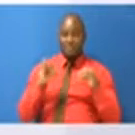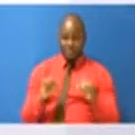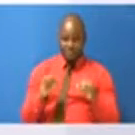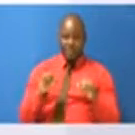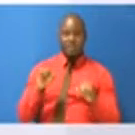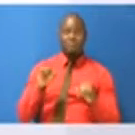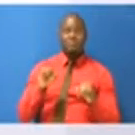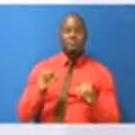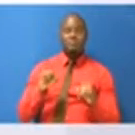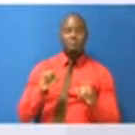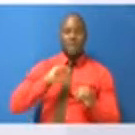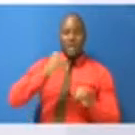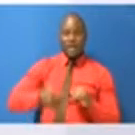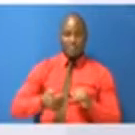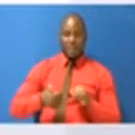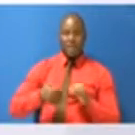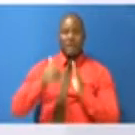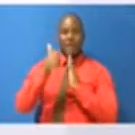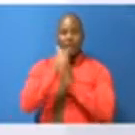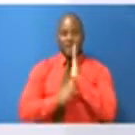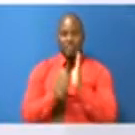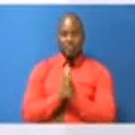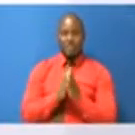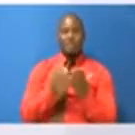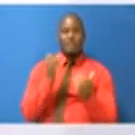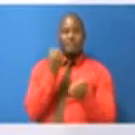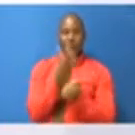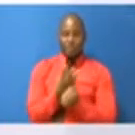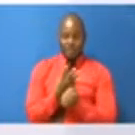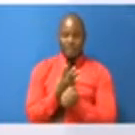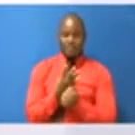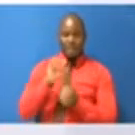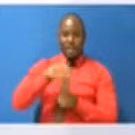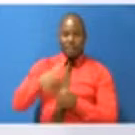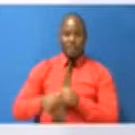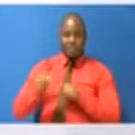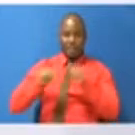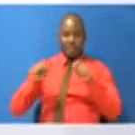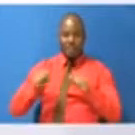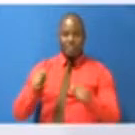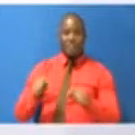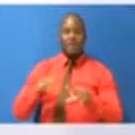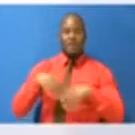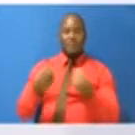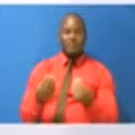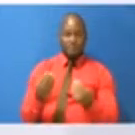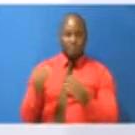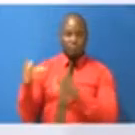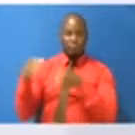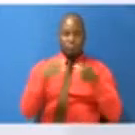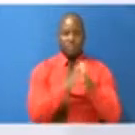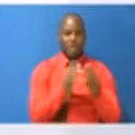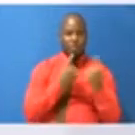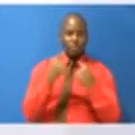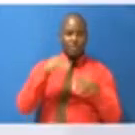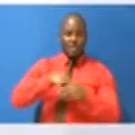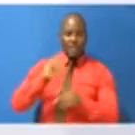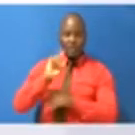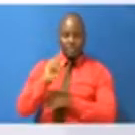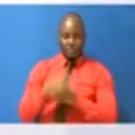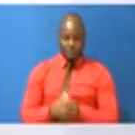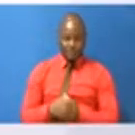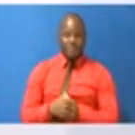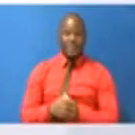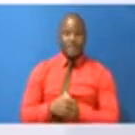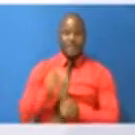urban areas and cities act together with section 14 of the county government act to create the five barrels that i'm talking about in nairobi